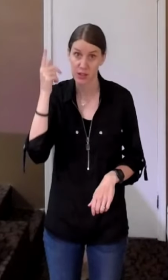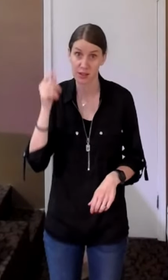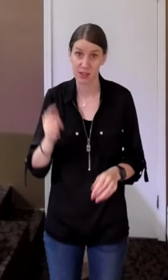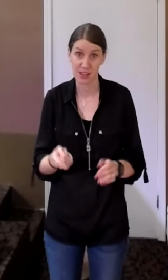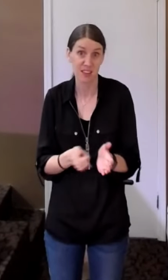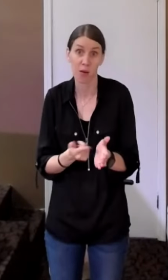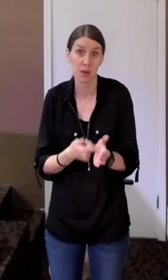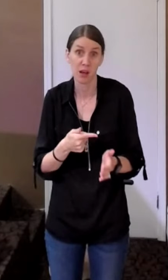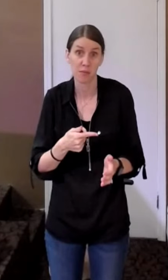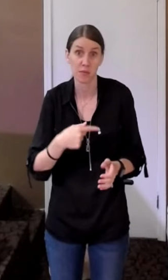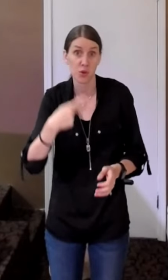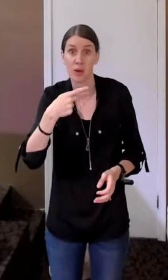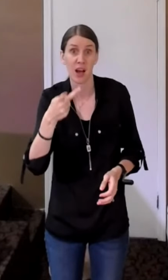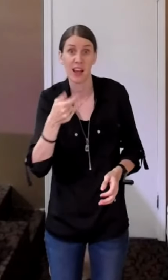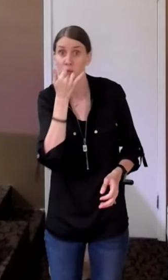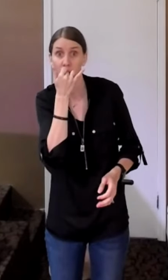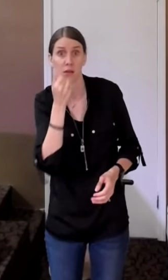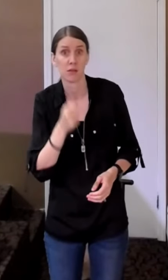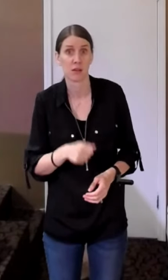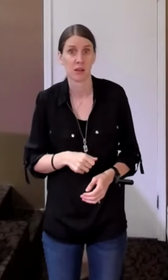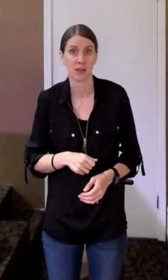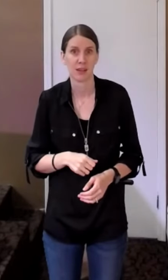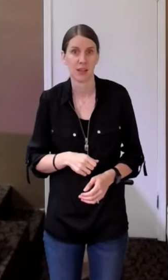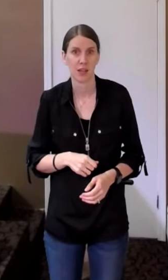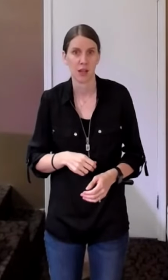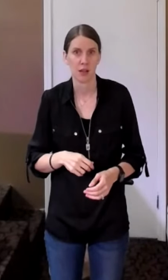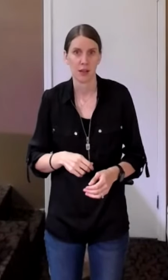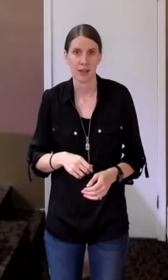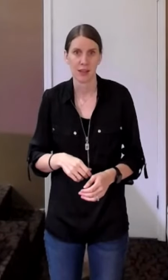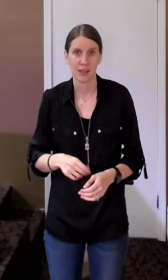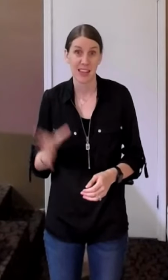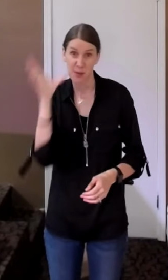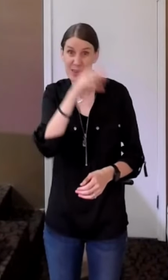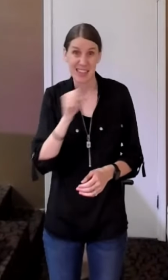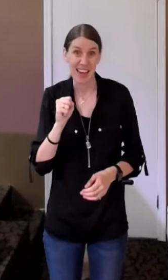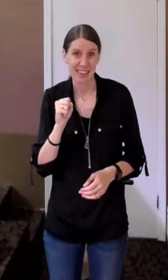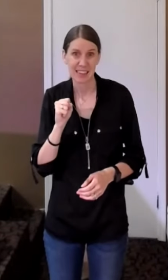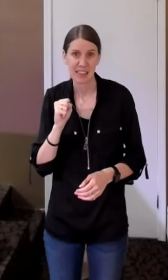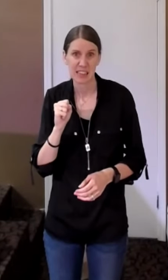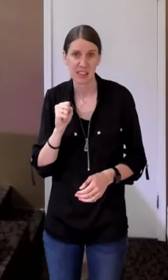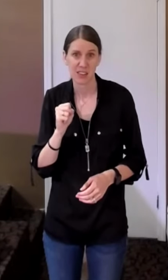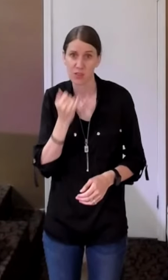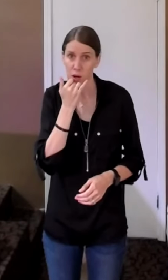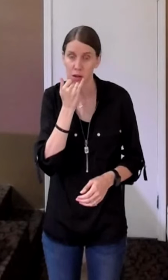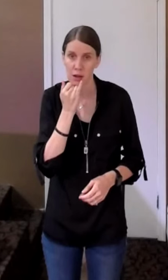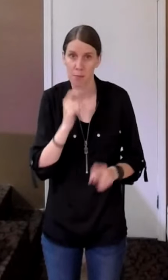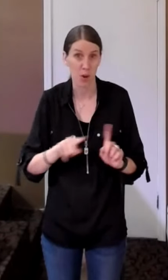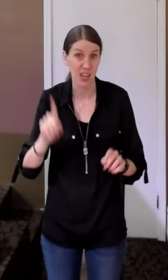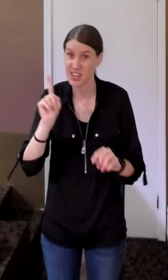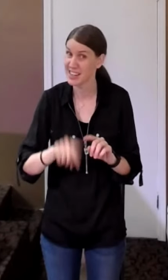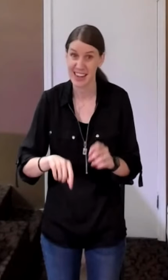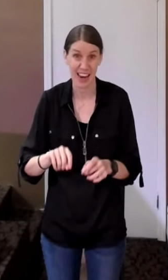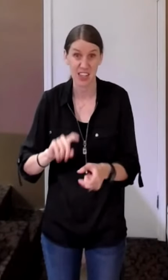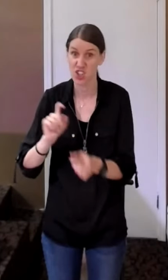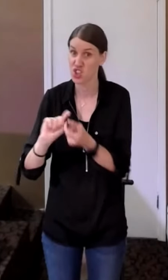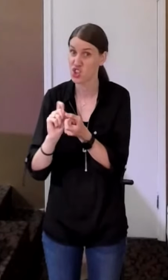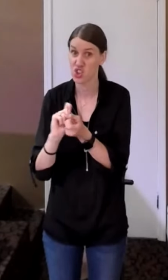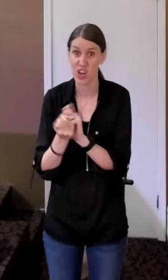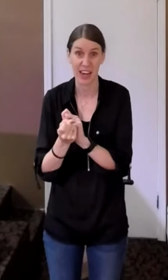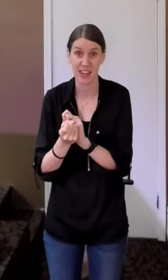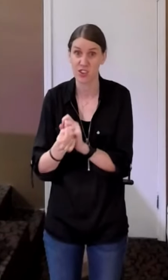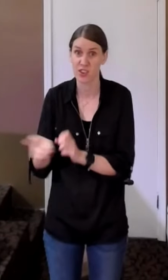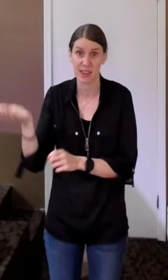make mistakes. It's not on purpose. I mean, it's a mistake. But we can't go back and change those things. We